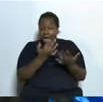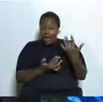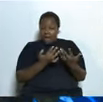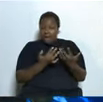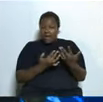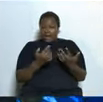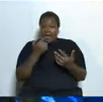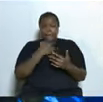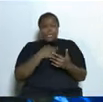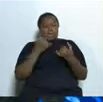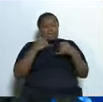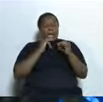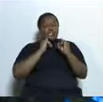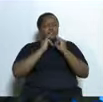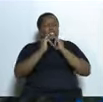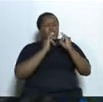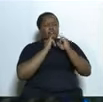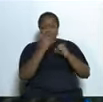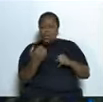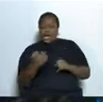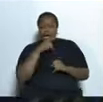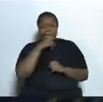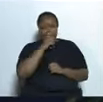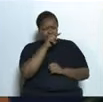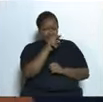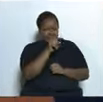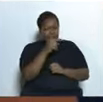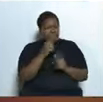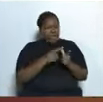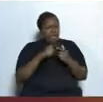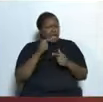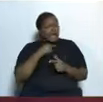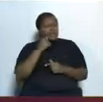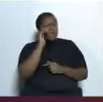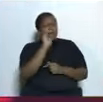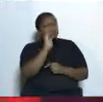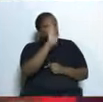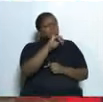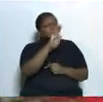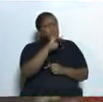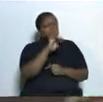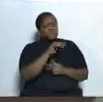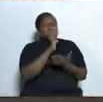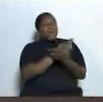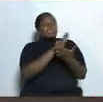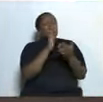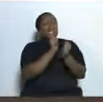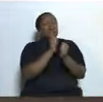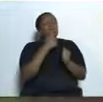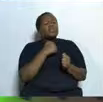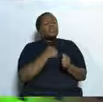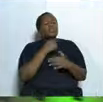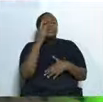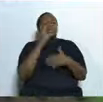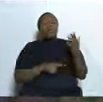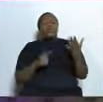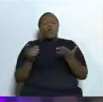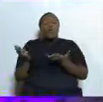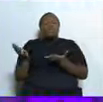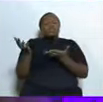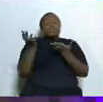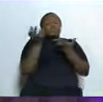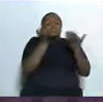I interviewed that young man. And I said to that young man, share with me, what brought you to